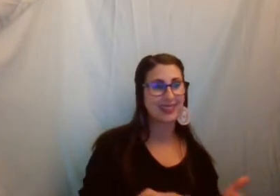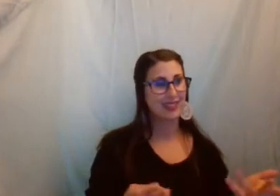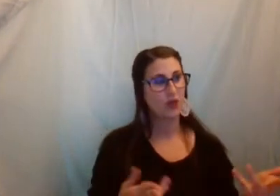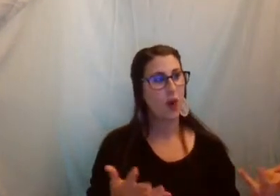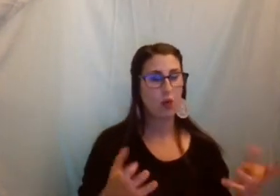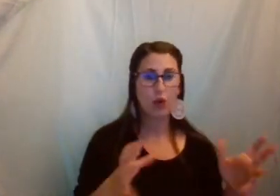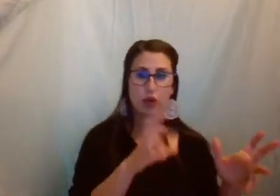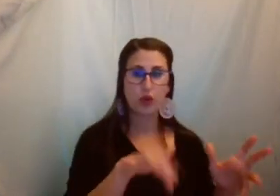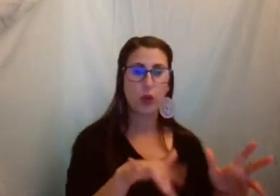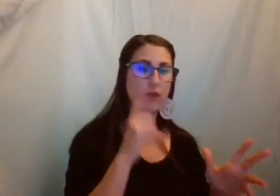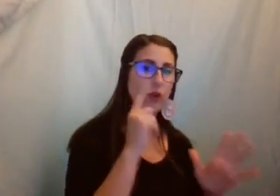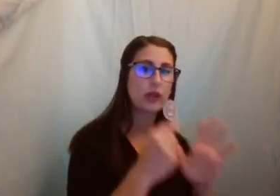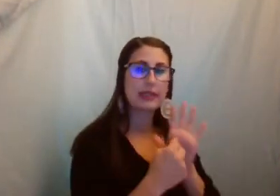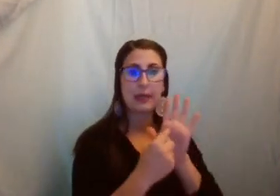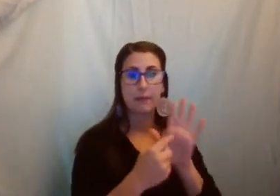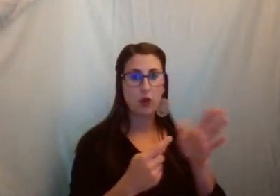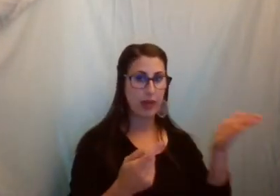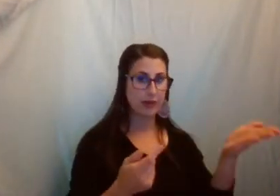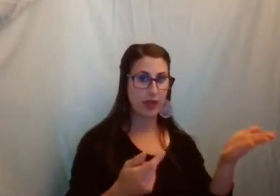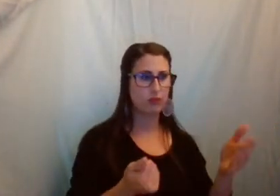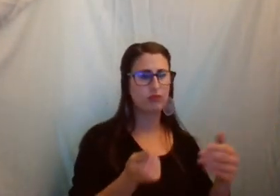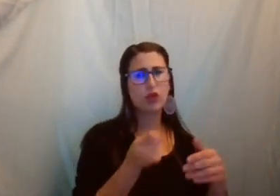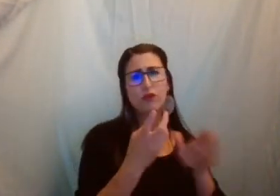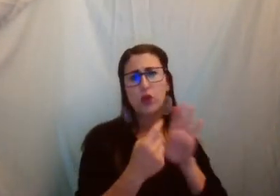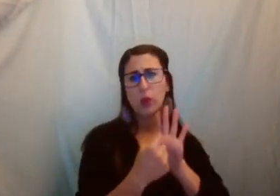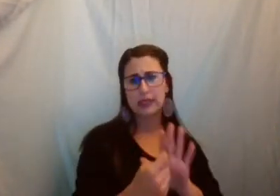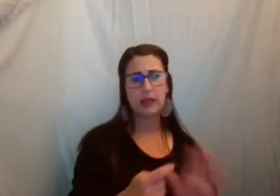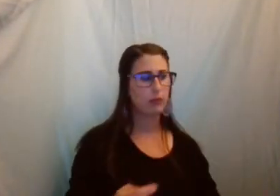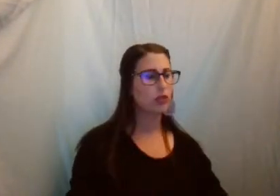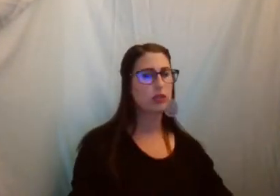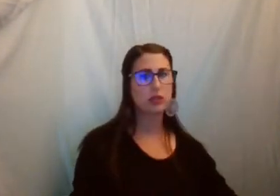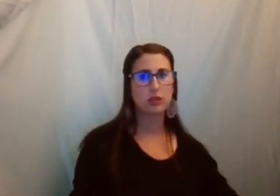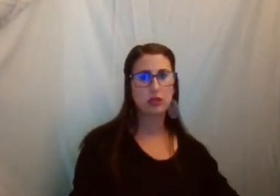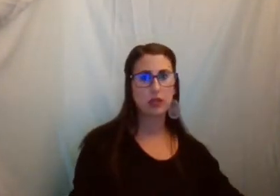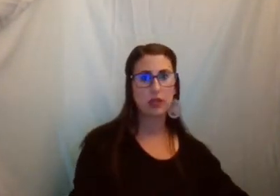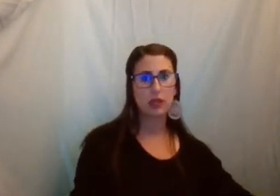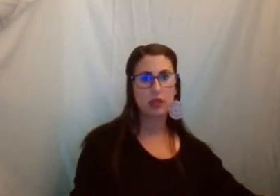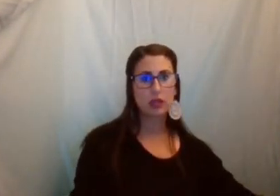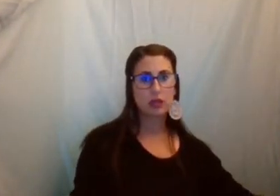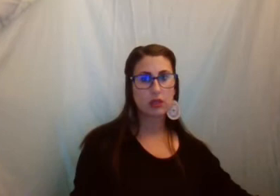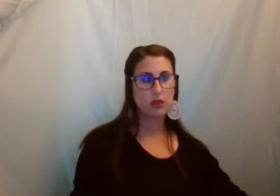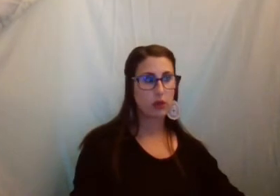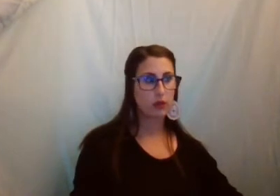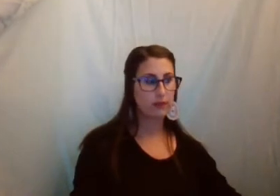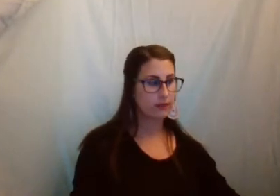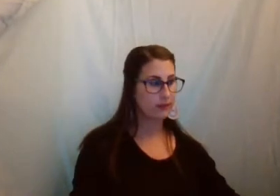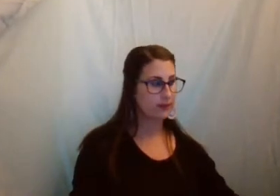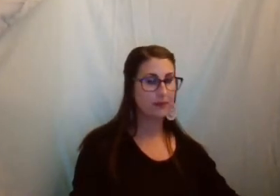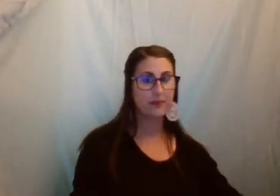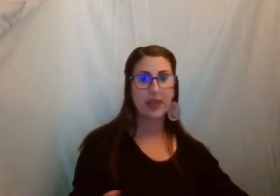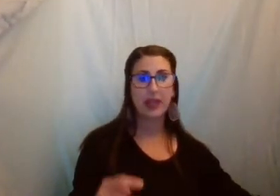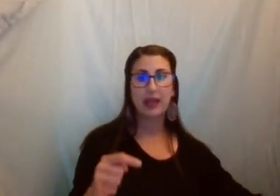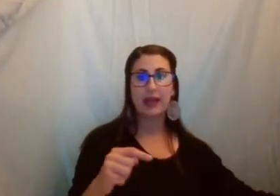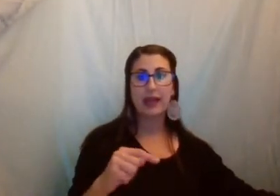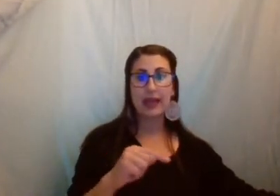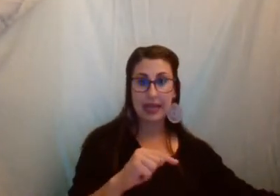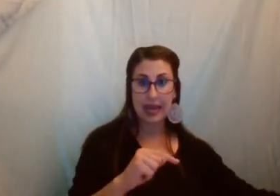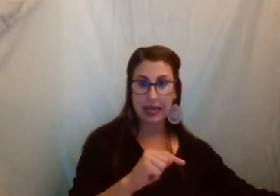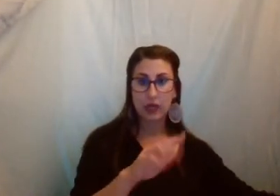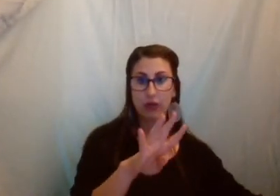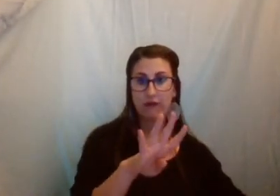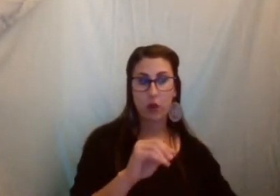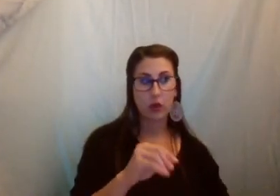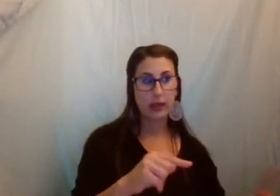So let's do this as an example right here. So we have a couple examples. So we have negative 40 plus